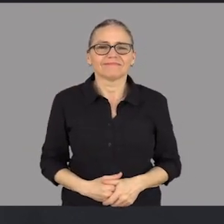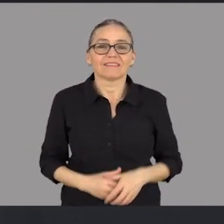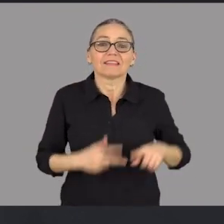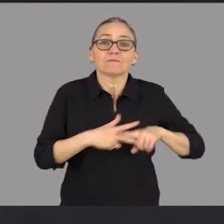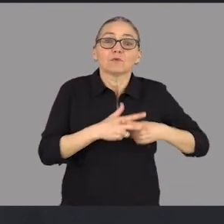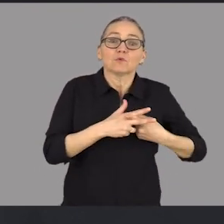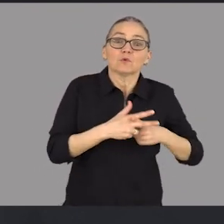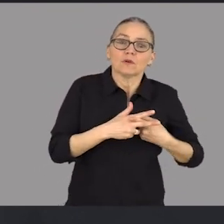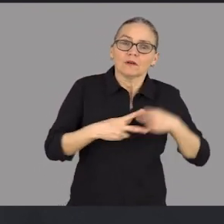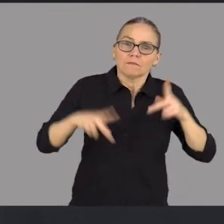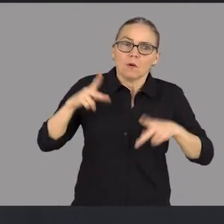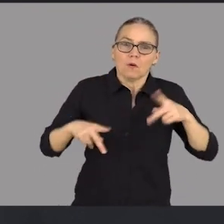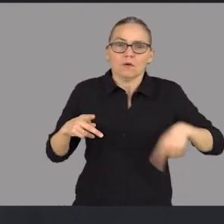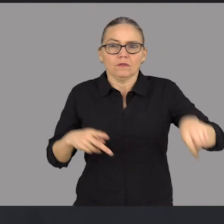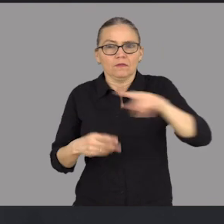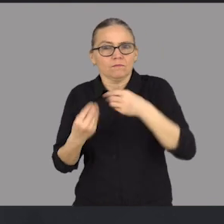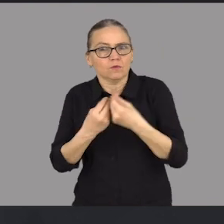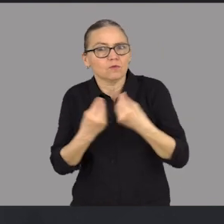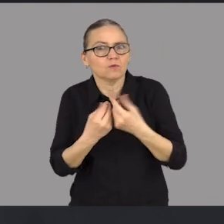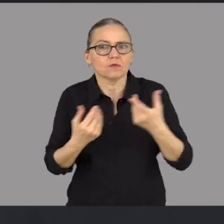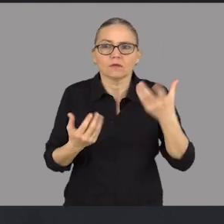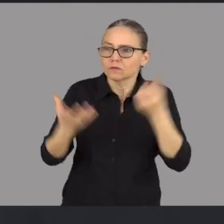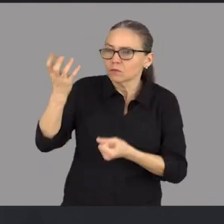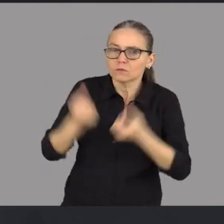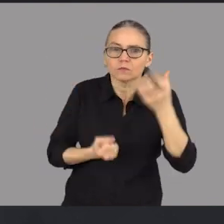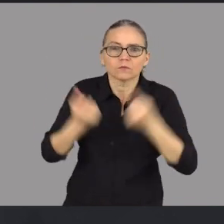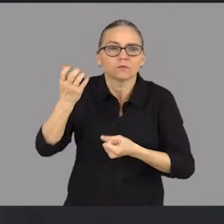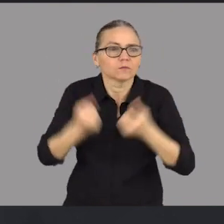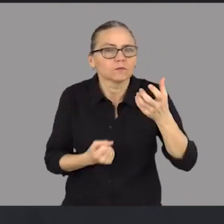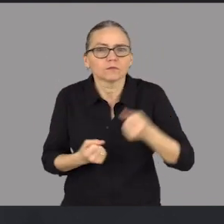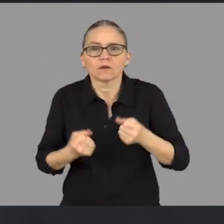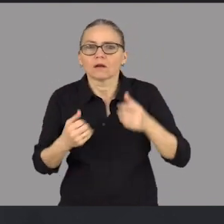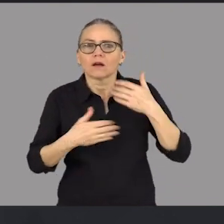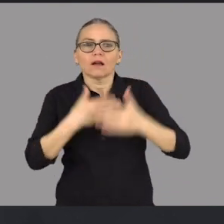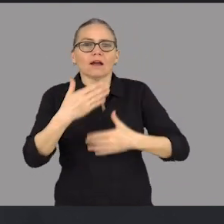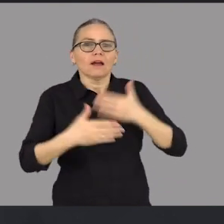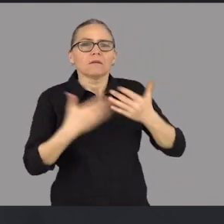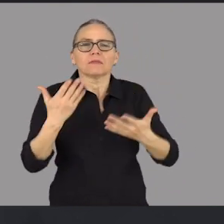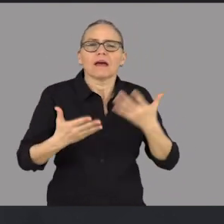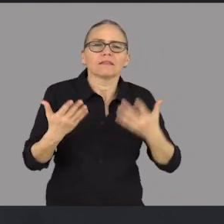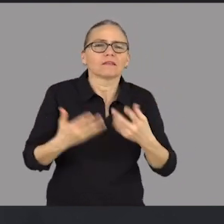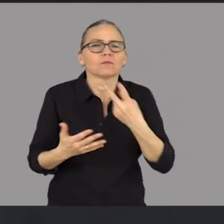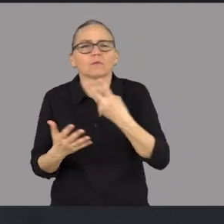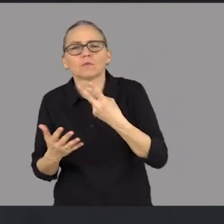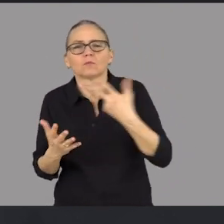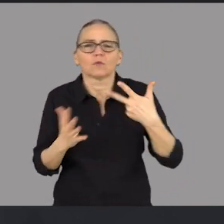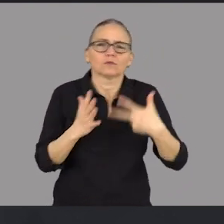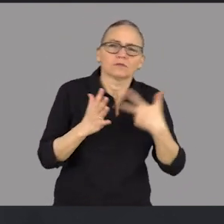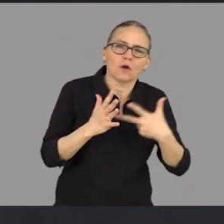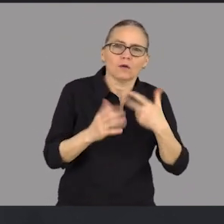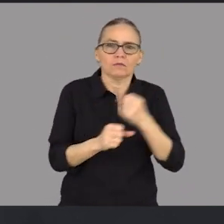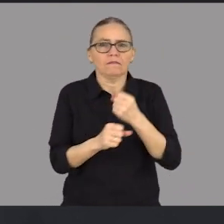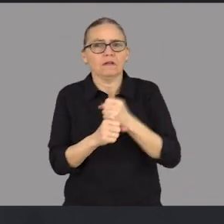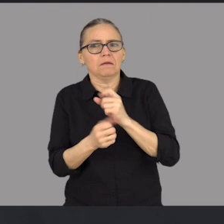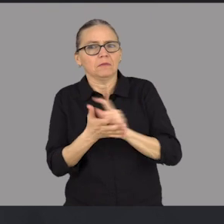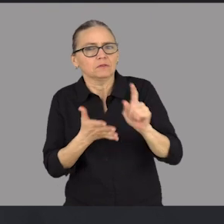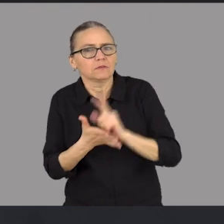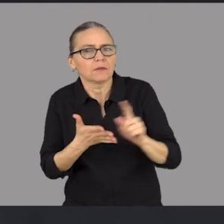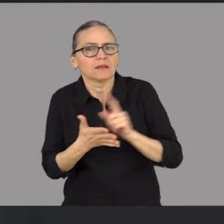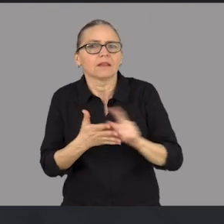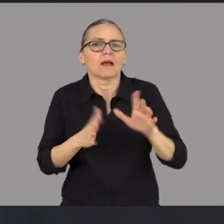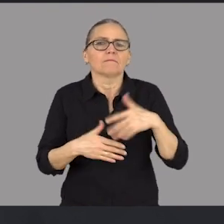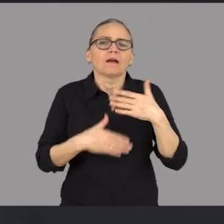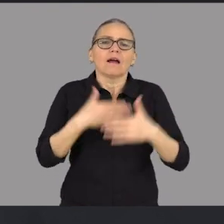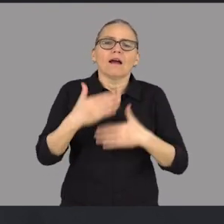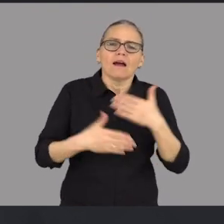as well. And again, we have the benefit of having a lot of different positions where we can fit people in, and a lot of